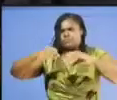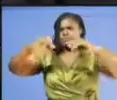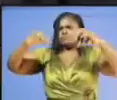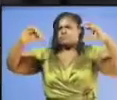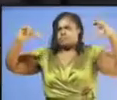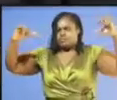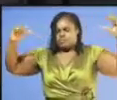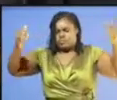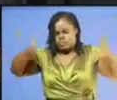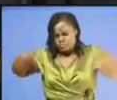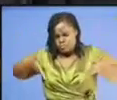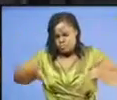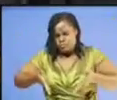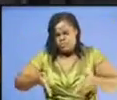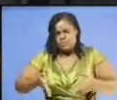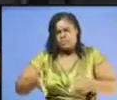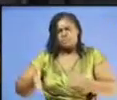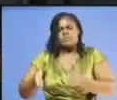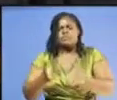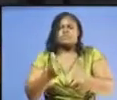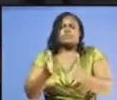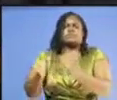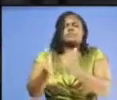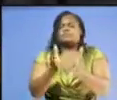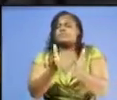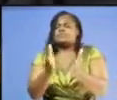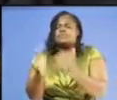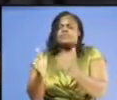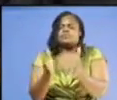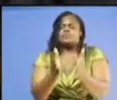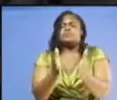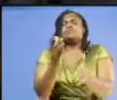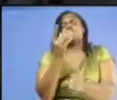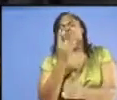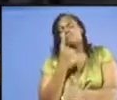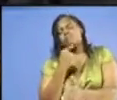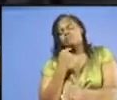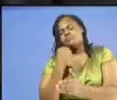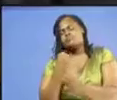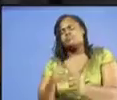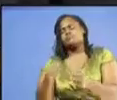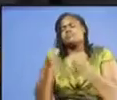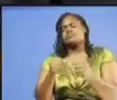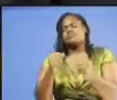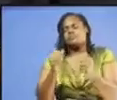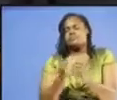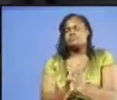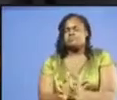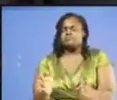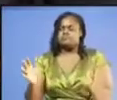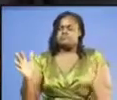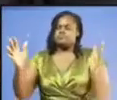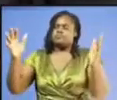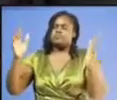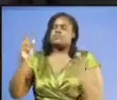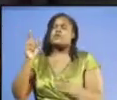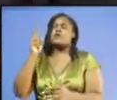on time. He'll make a way out again. Yes, sing the song.